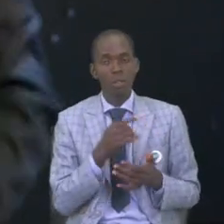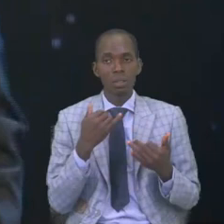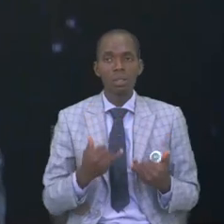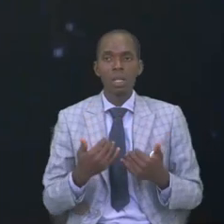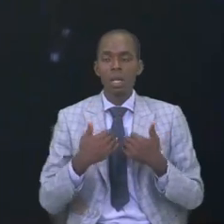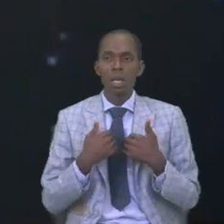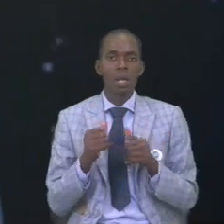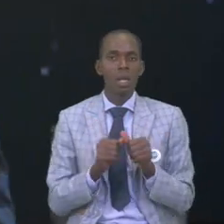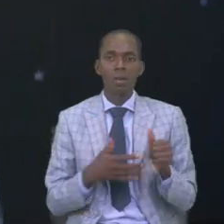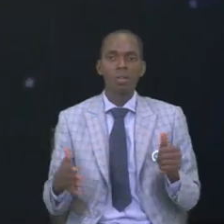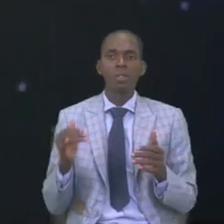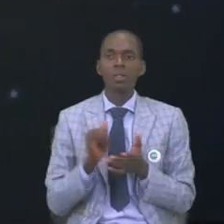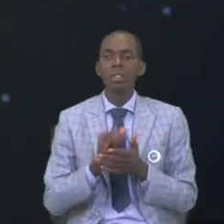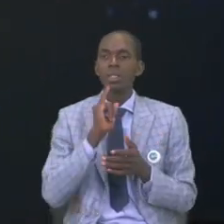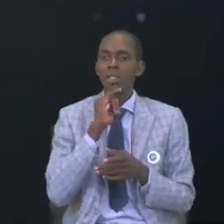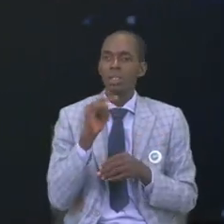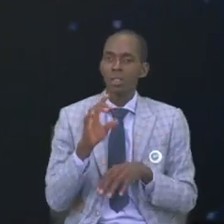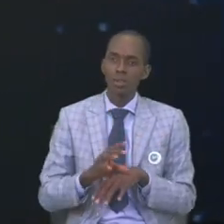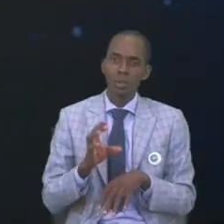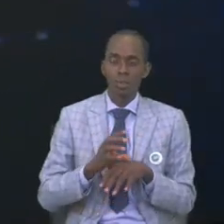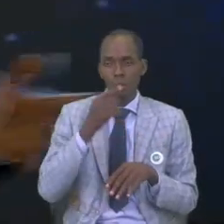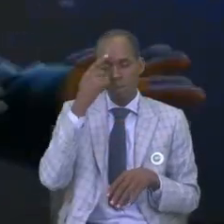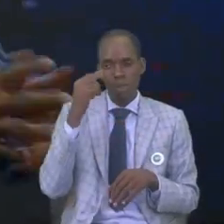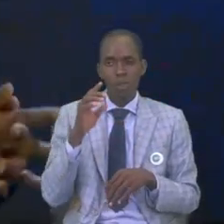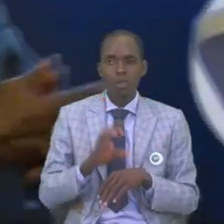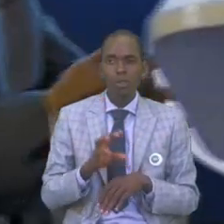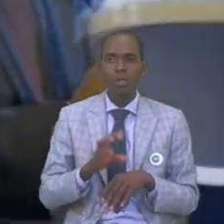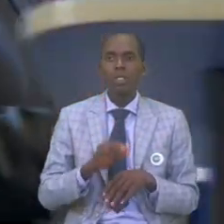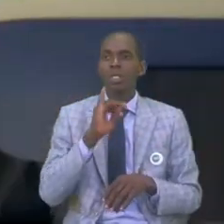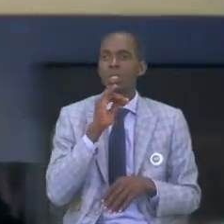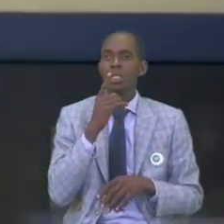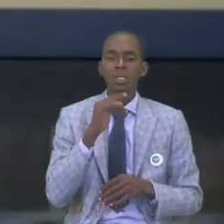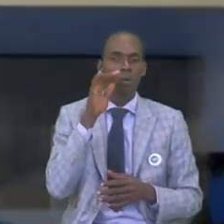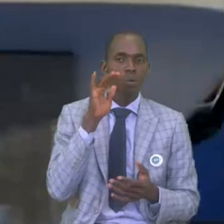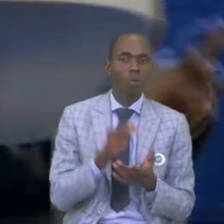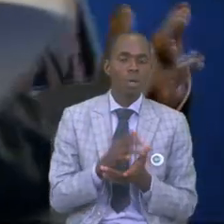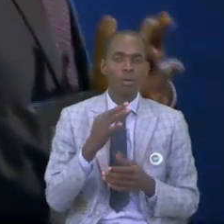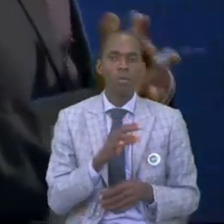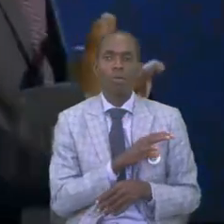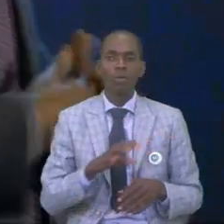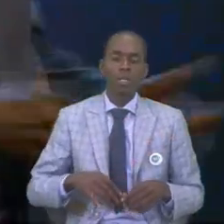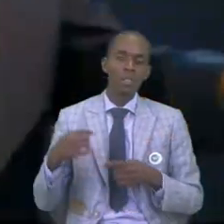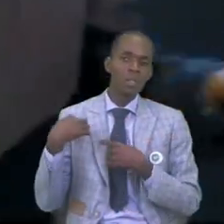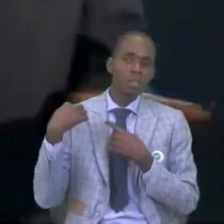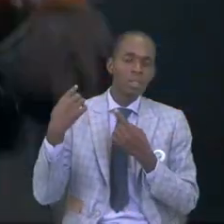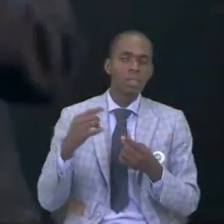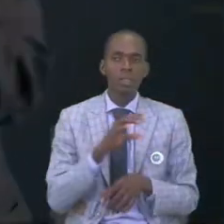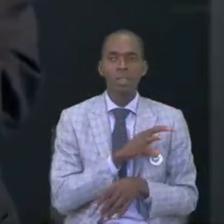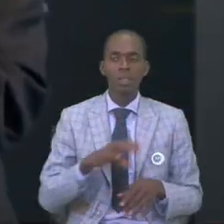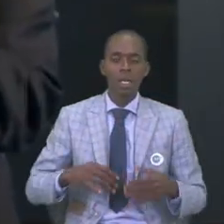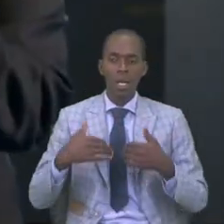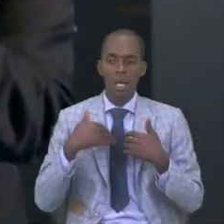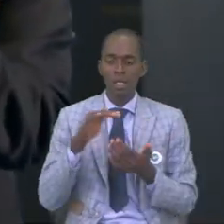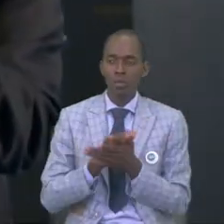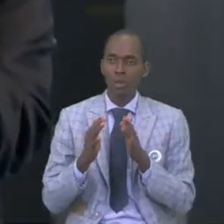everything with him. That's the church, because the church is the bride of Christ. And since Christ has become heir of